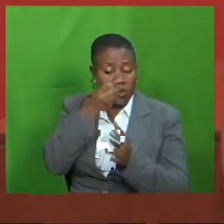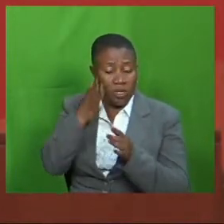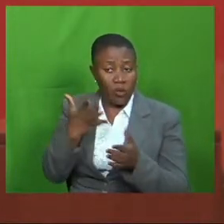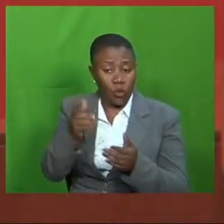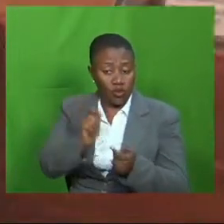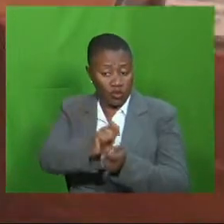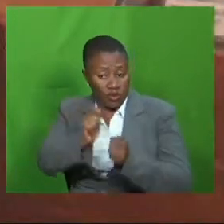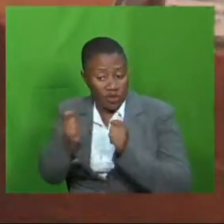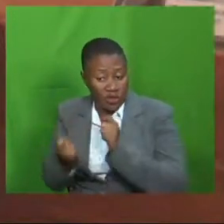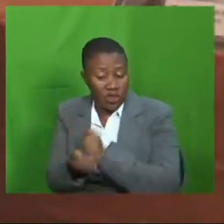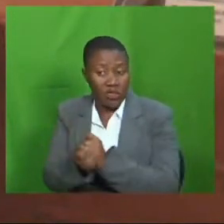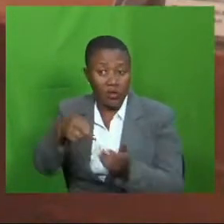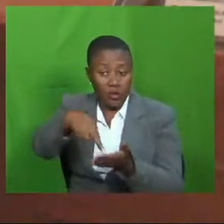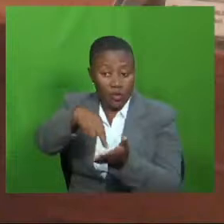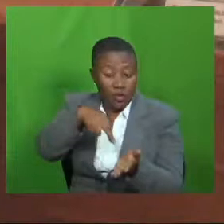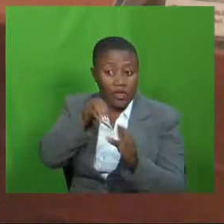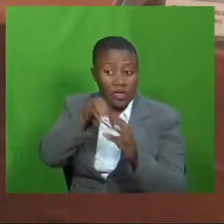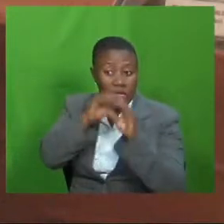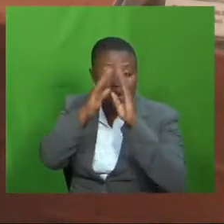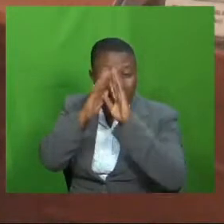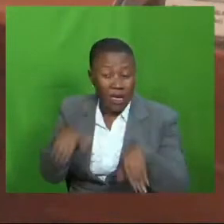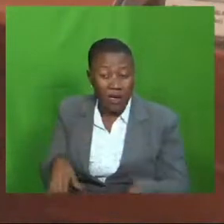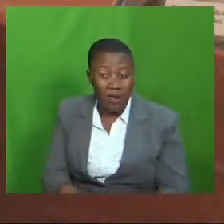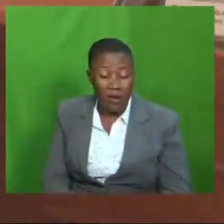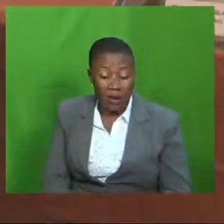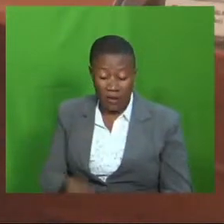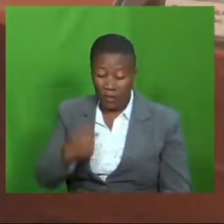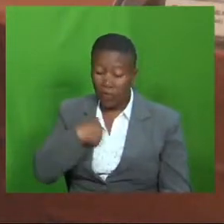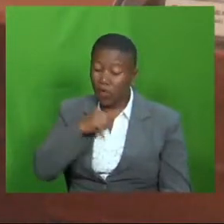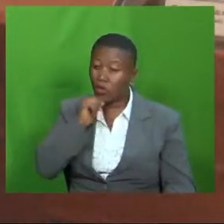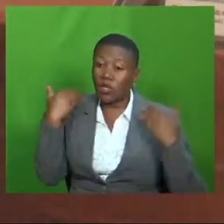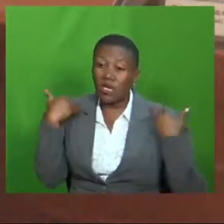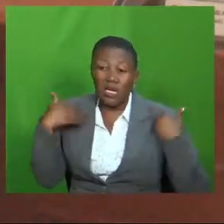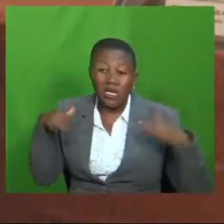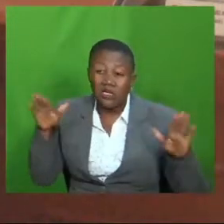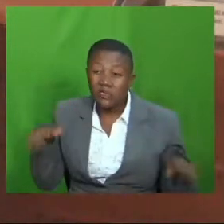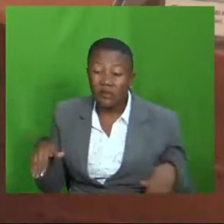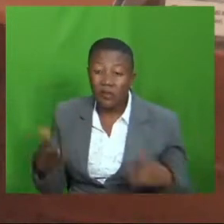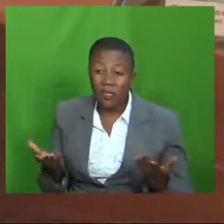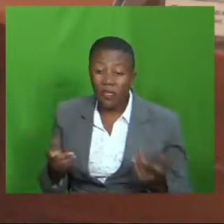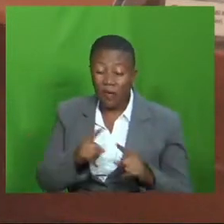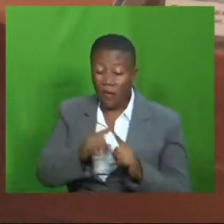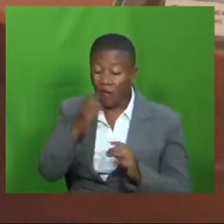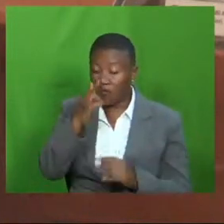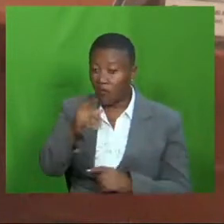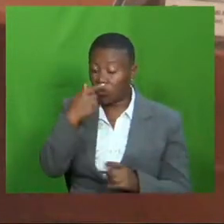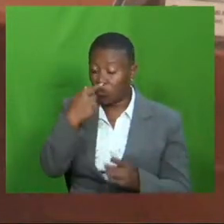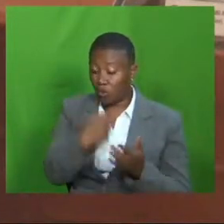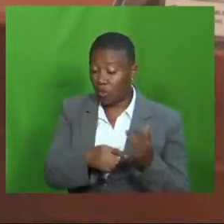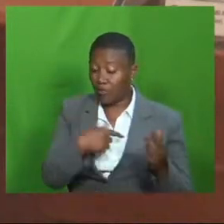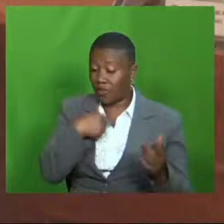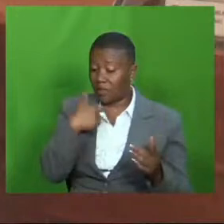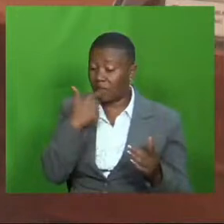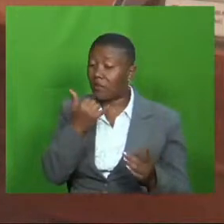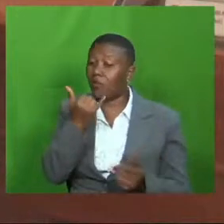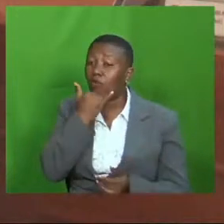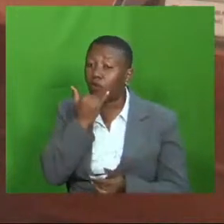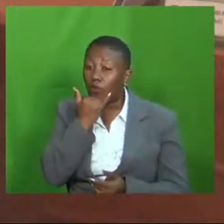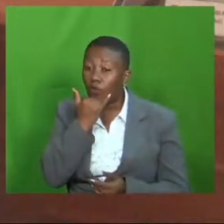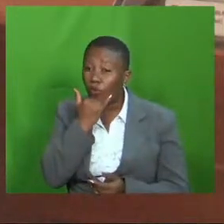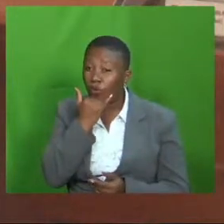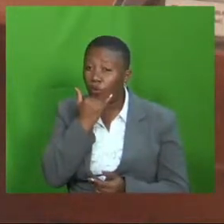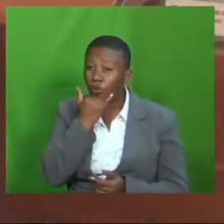not angelic. If you tell me that in the context of usage, I find it